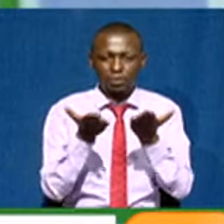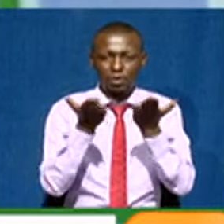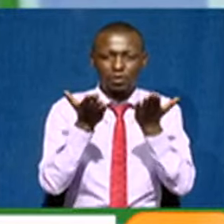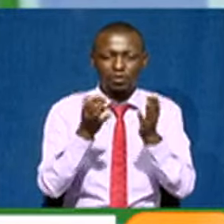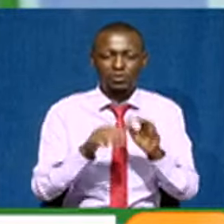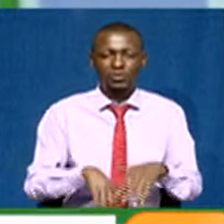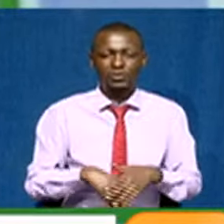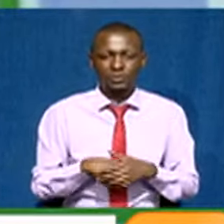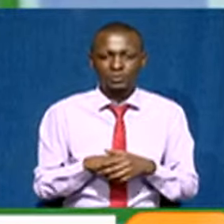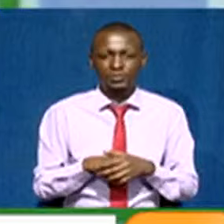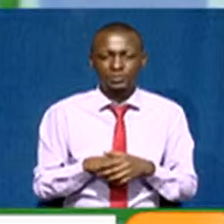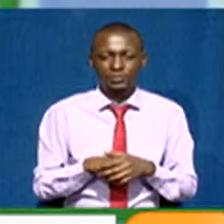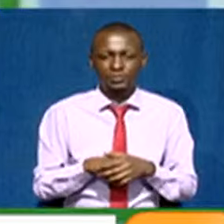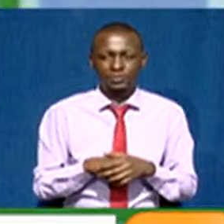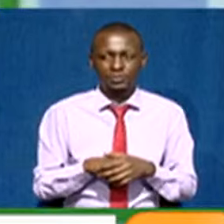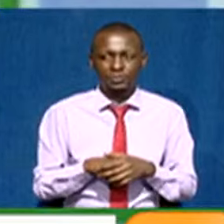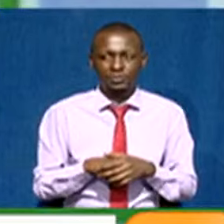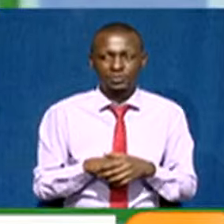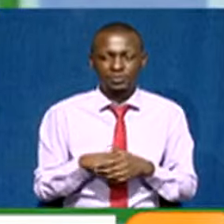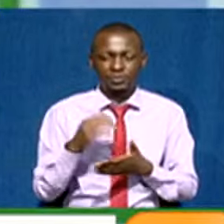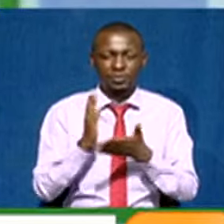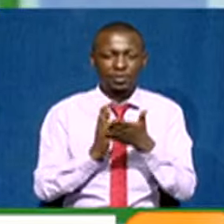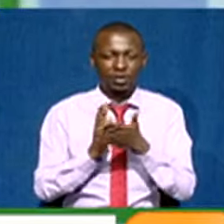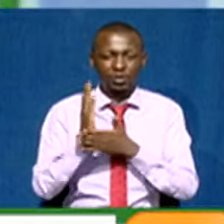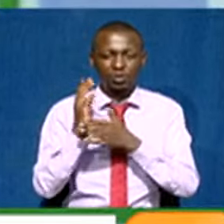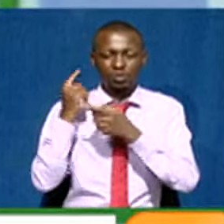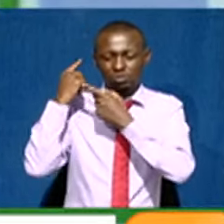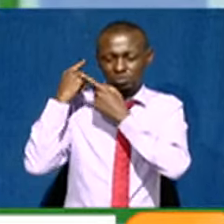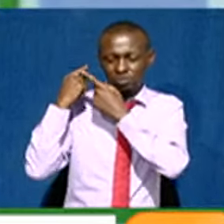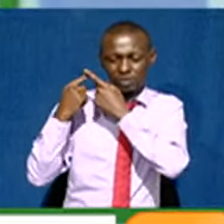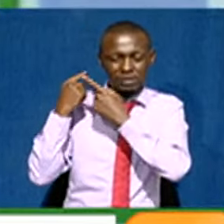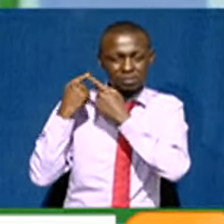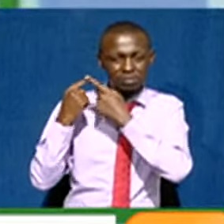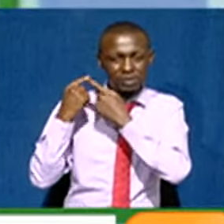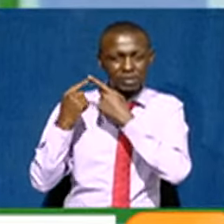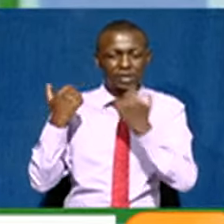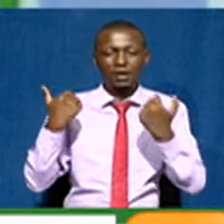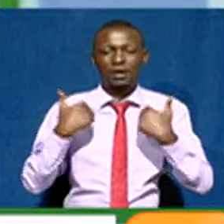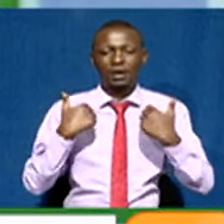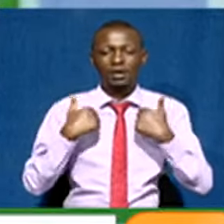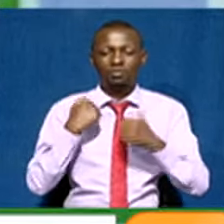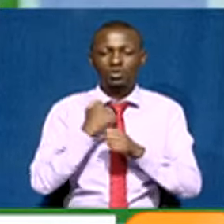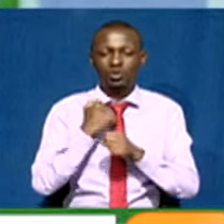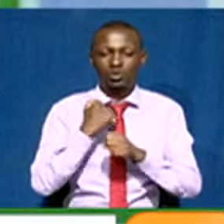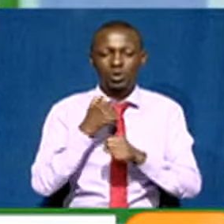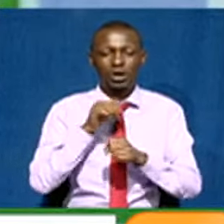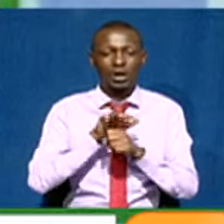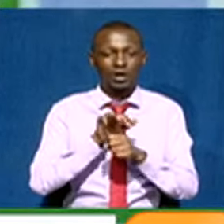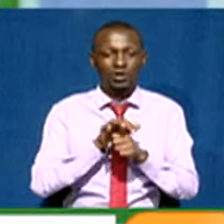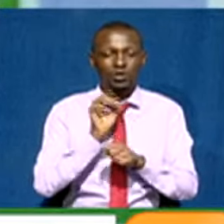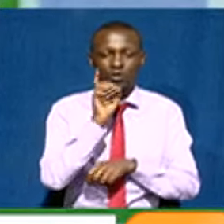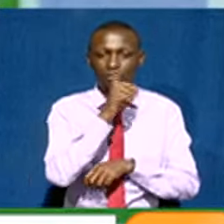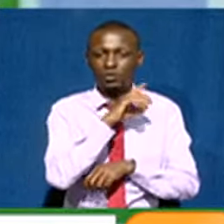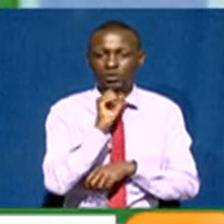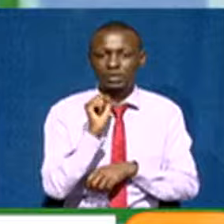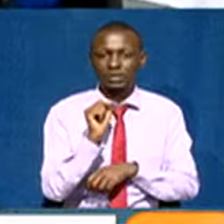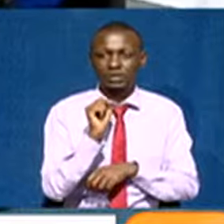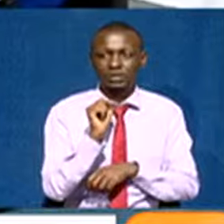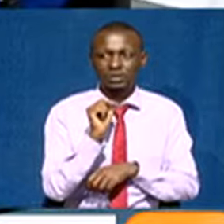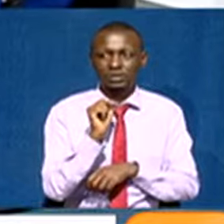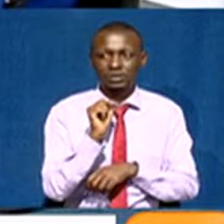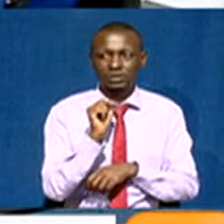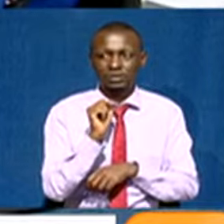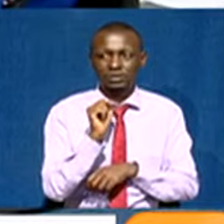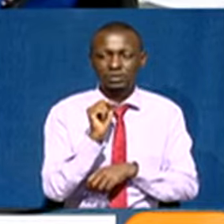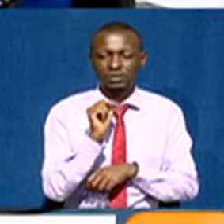of experience as we were journeying through. Of course, this is one of the circles